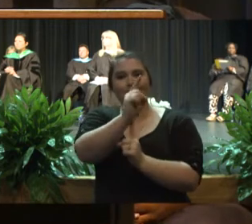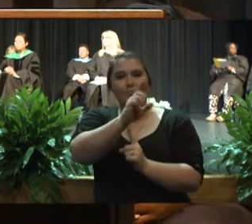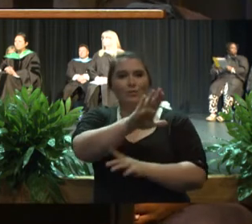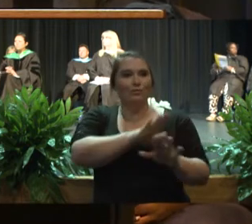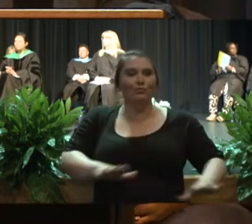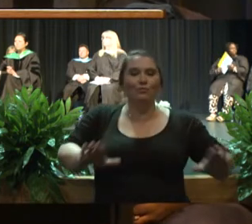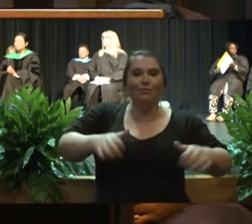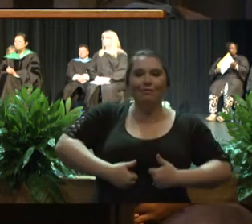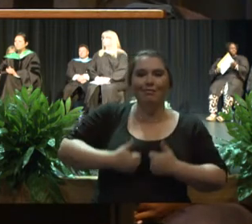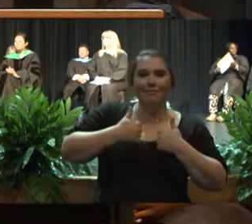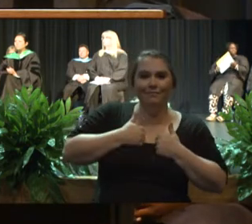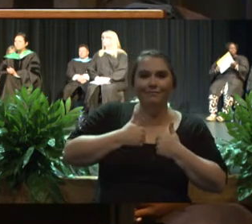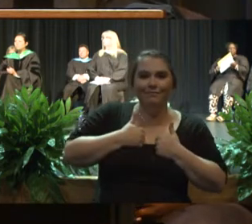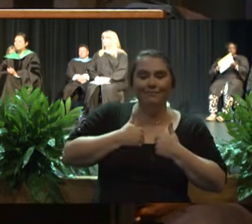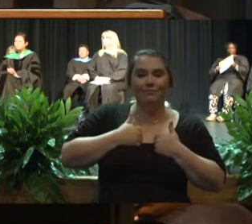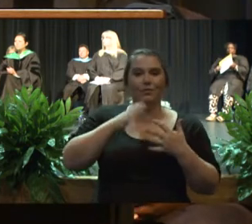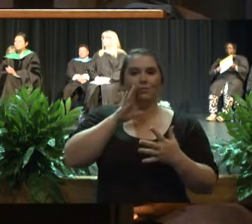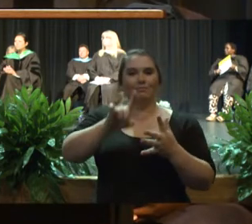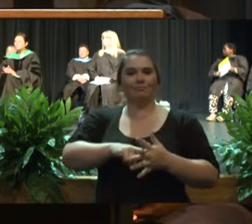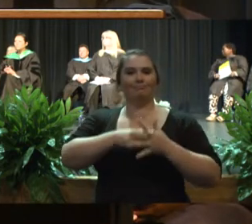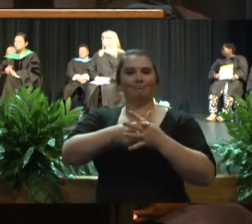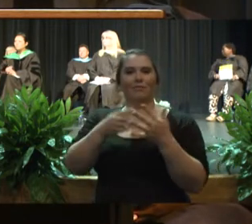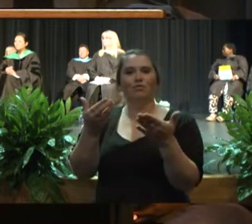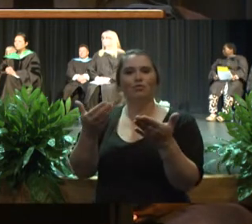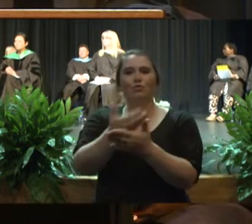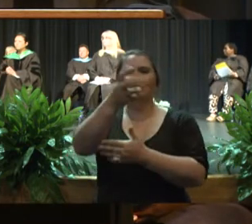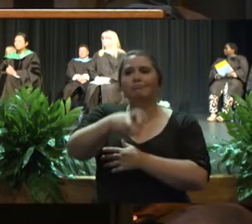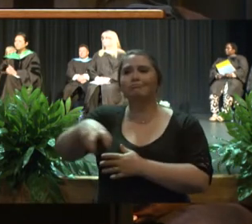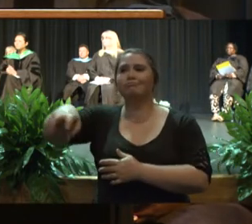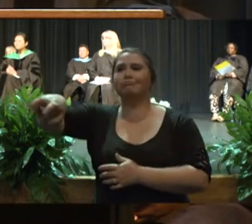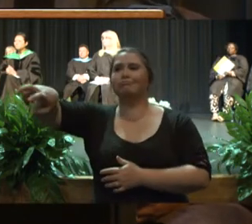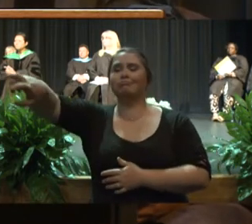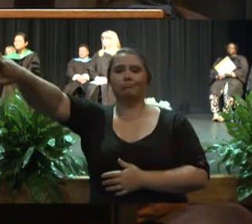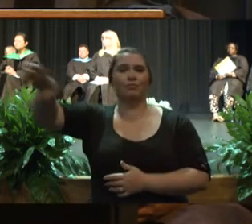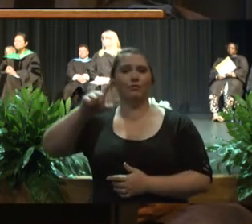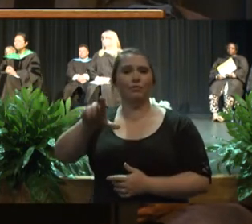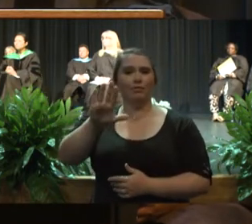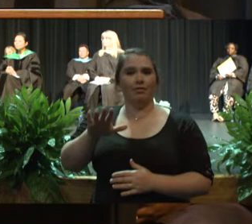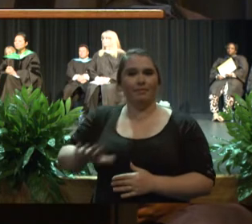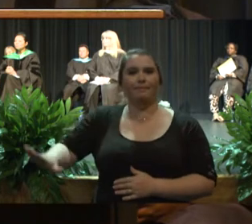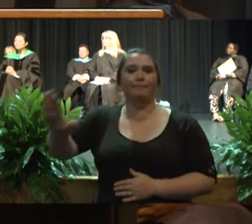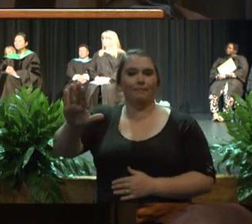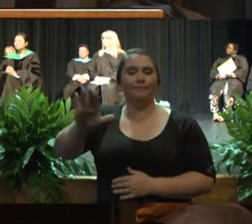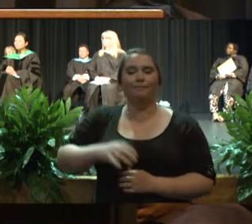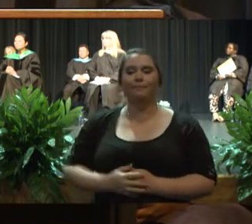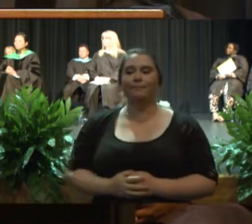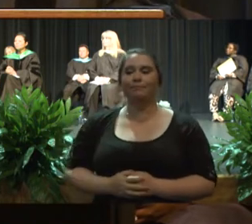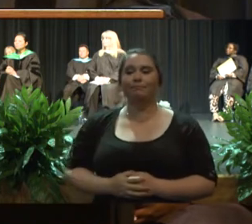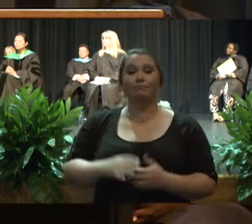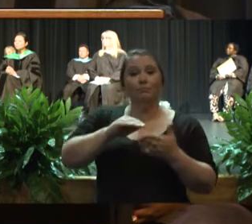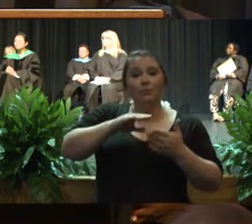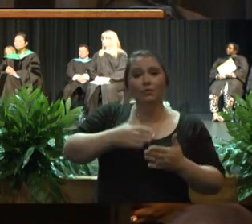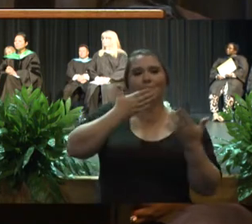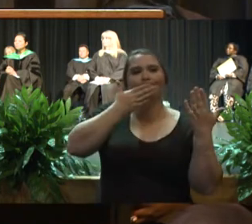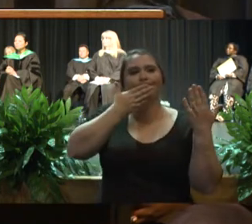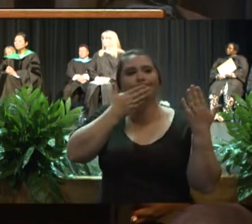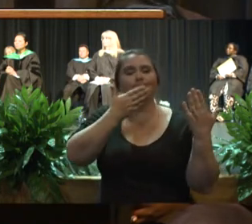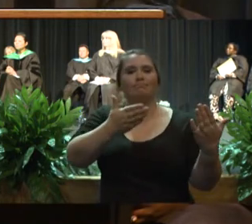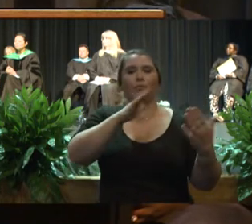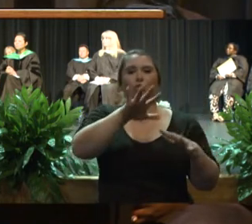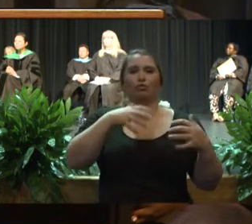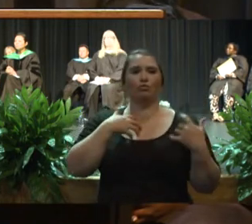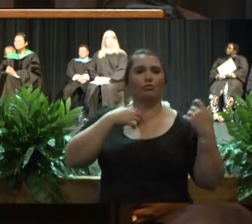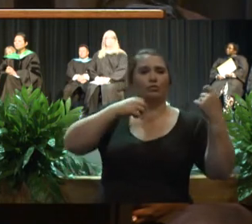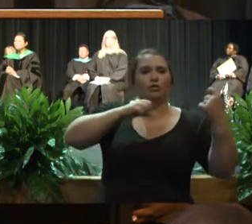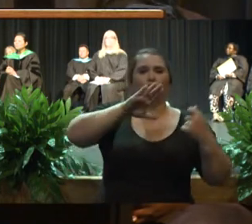in the lives of these graduates and the beginning of a new journey. Students, I'd like to thank you for your